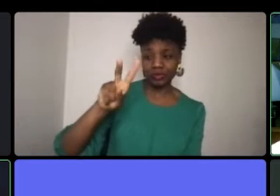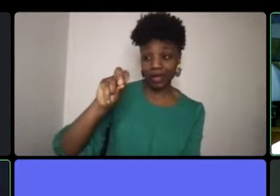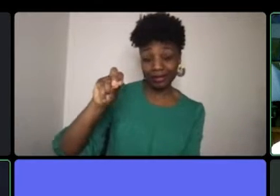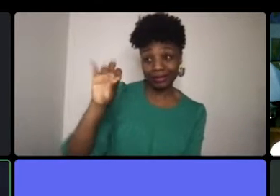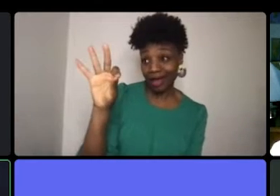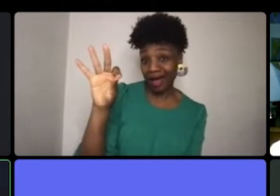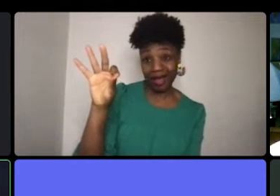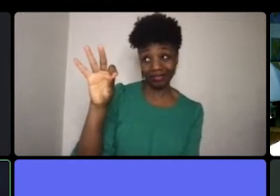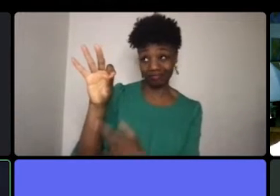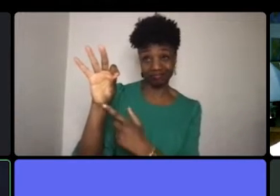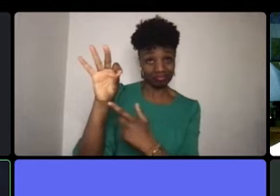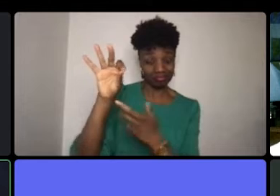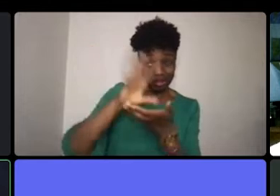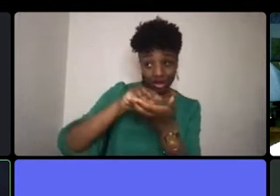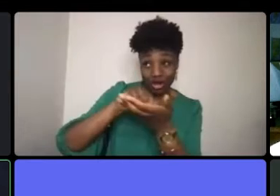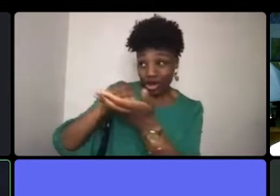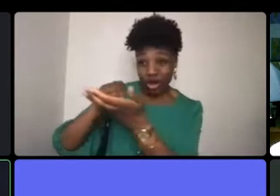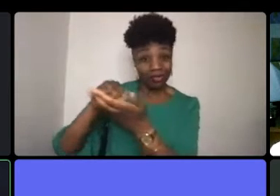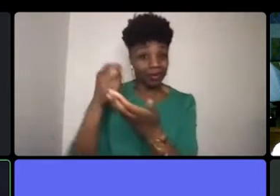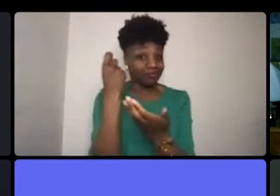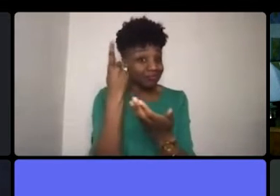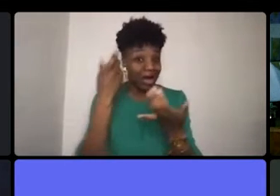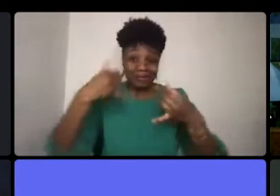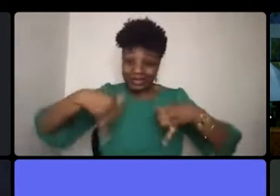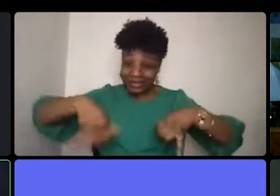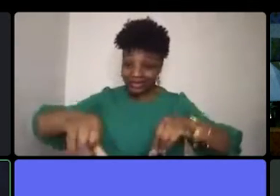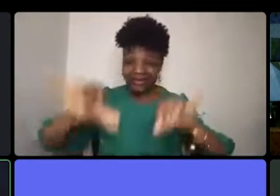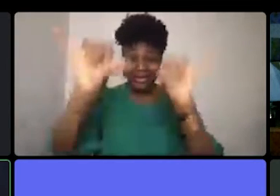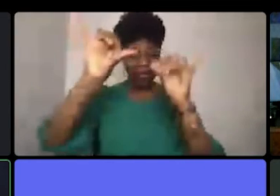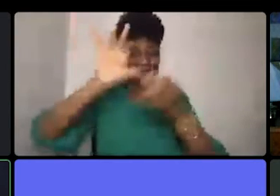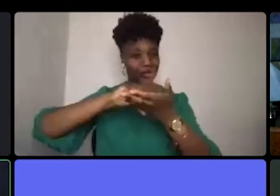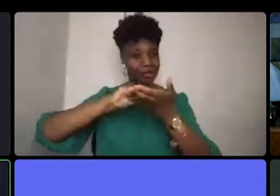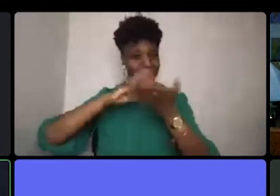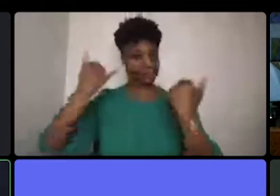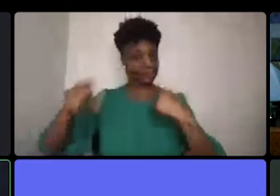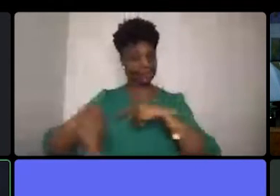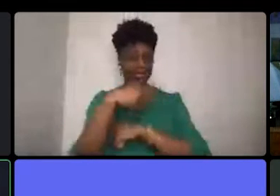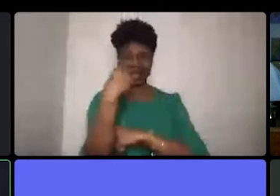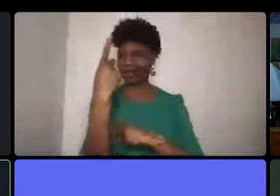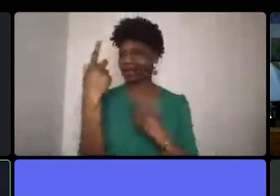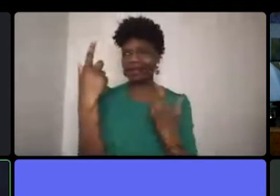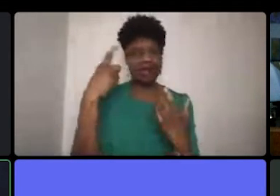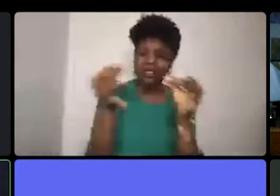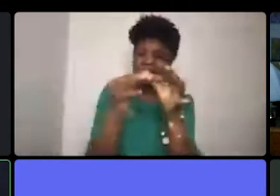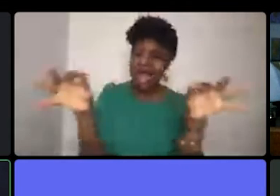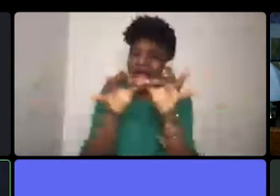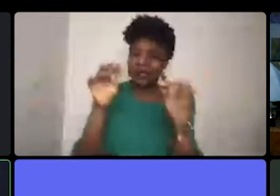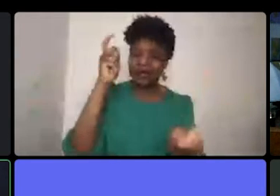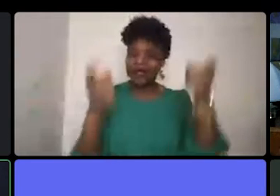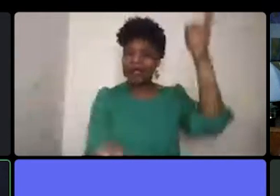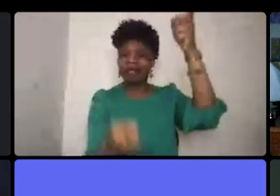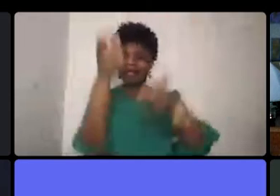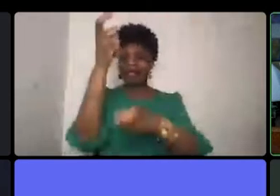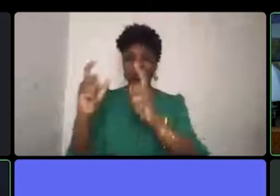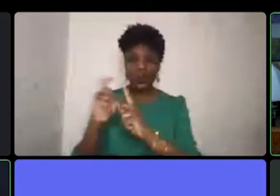Right. Words are created all the time. Like what's a recent word that just came up and that we might use WAP. or